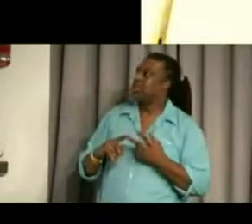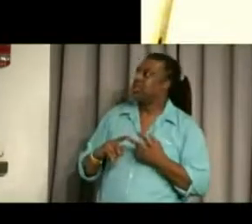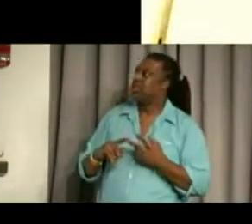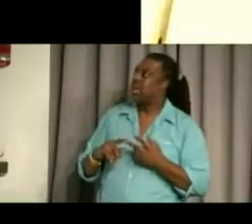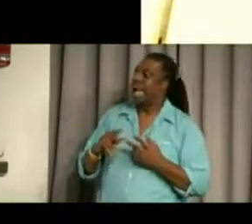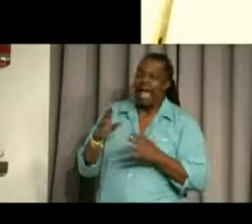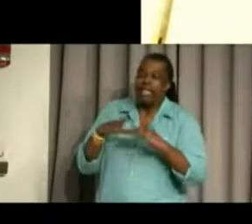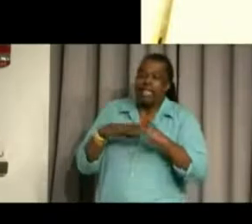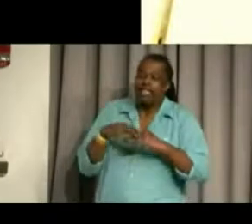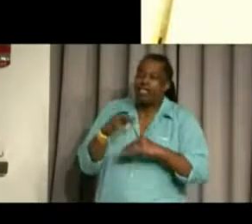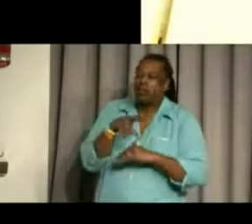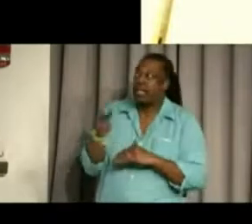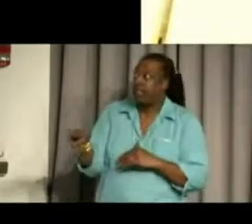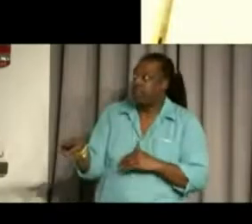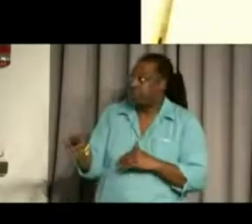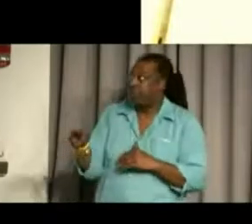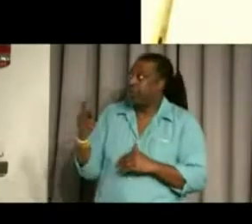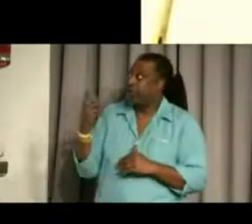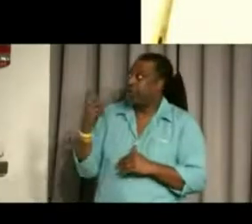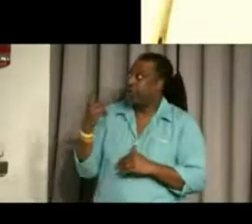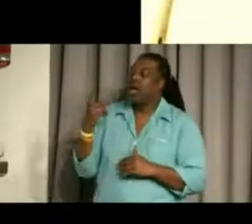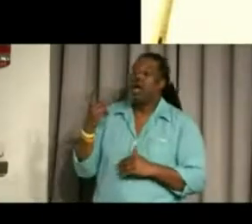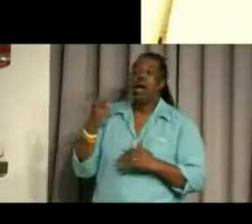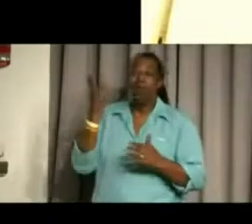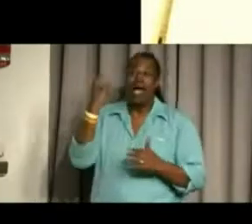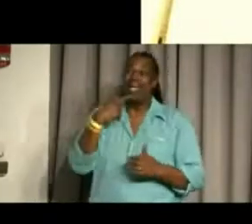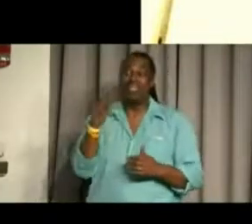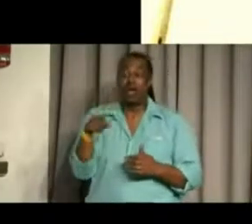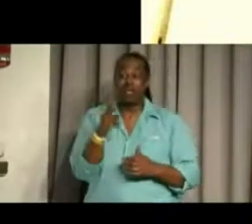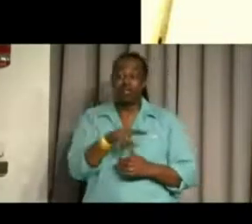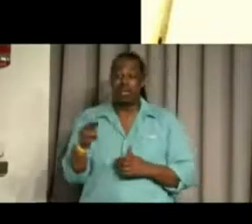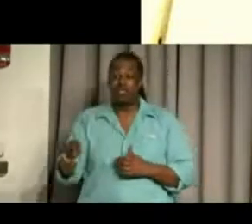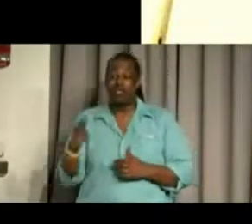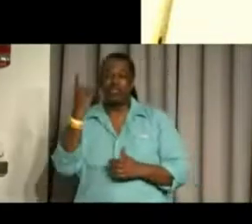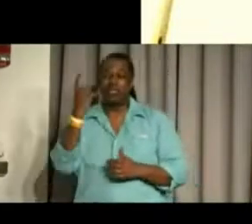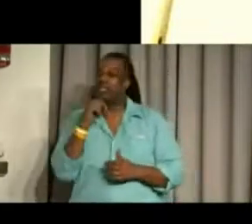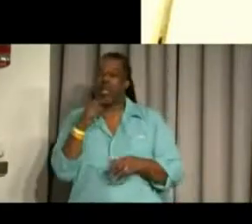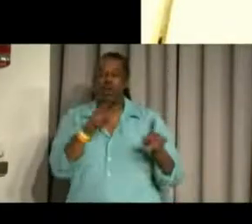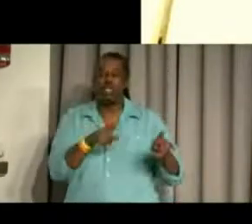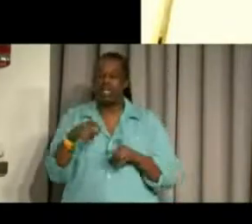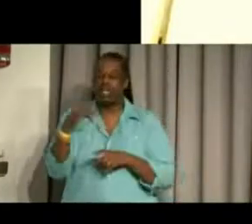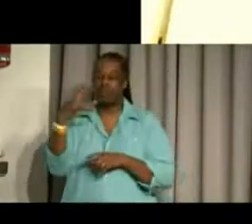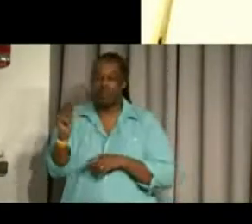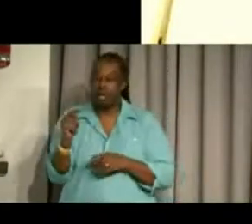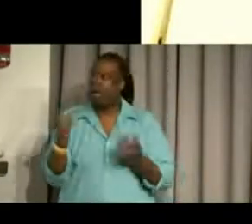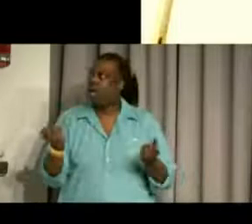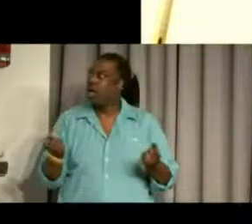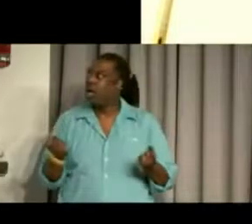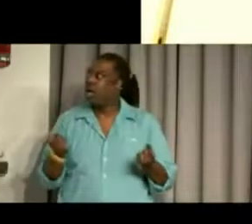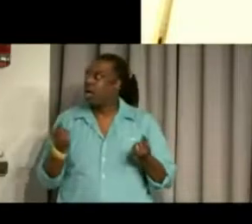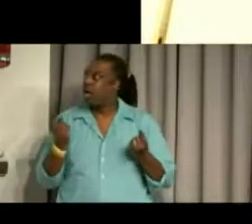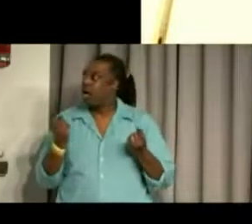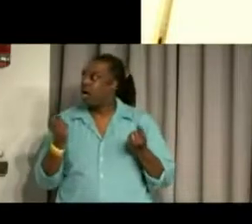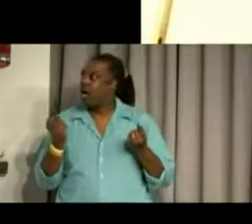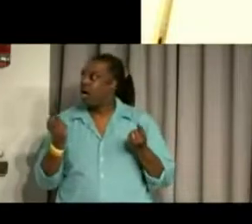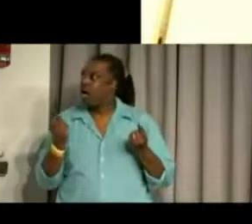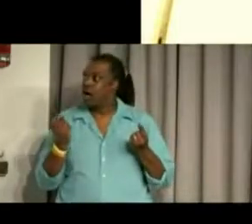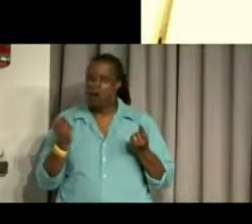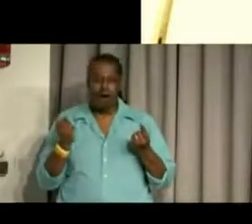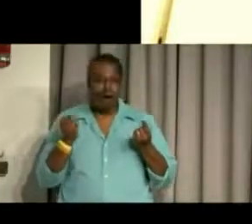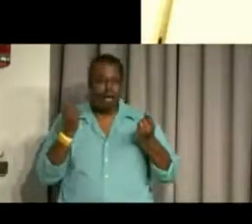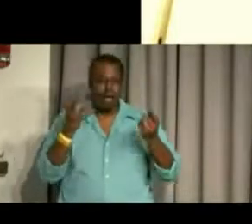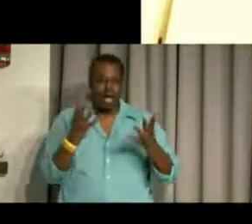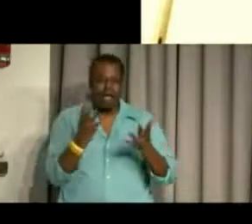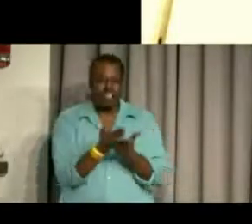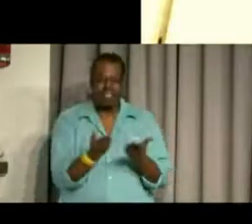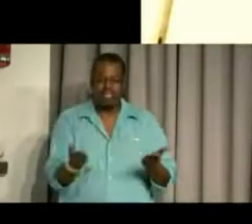I say at least 22 was because they weren't testing for it. Like a lot of these things, you have to test for it for you to find it.